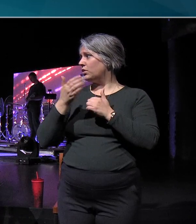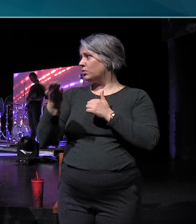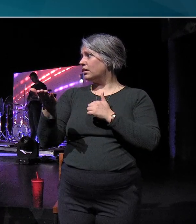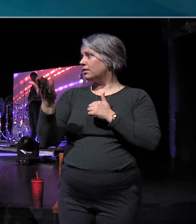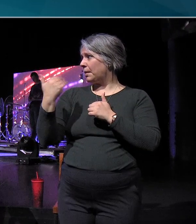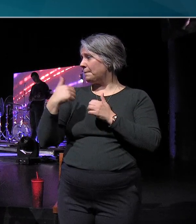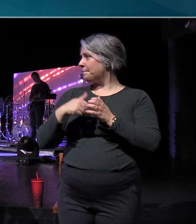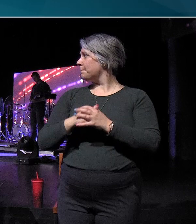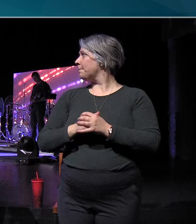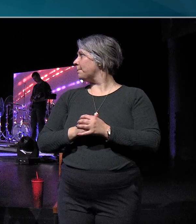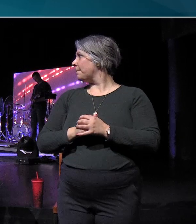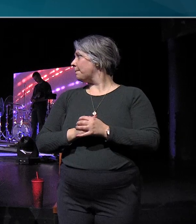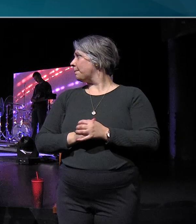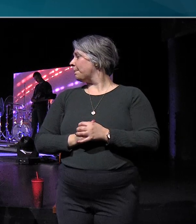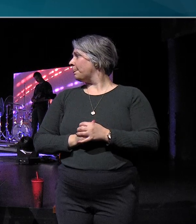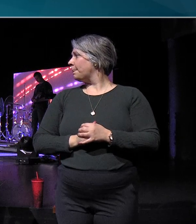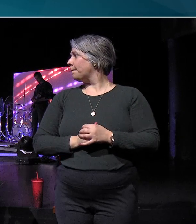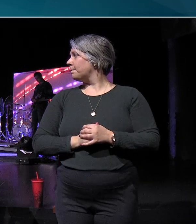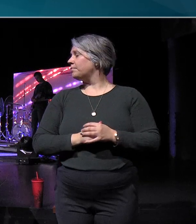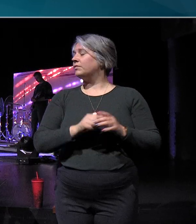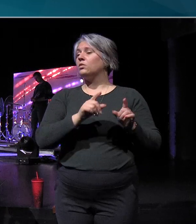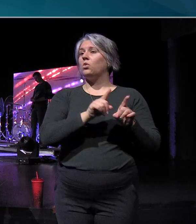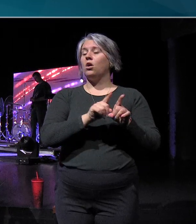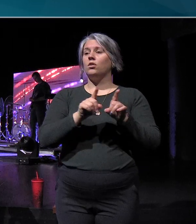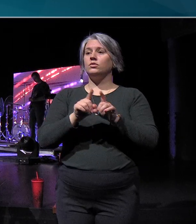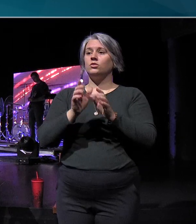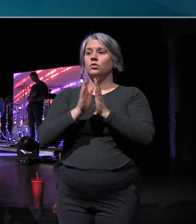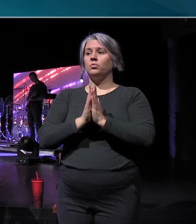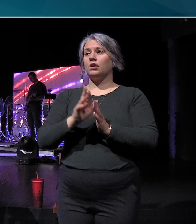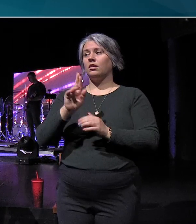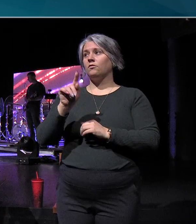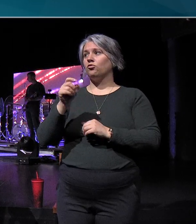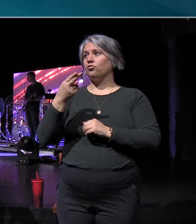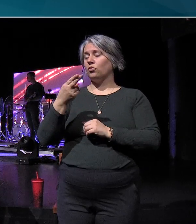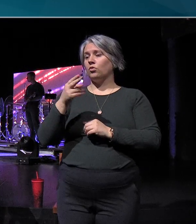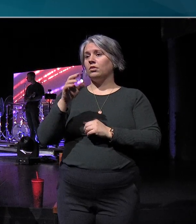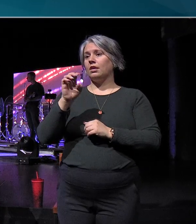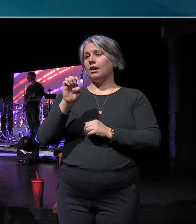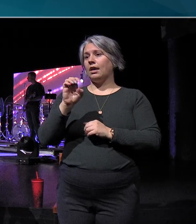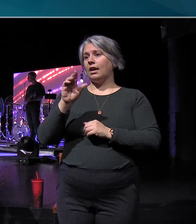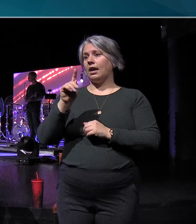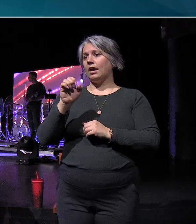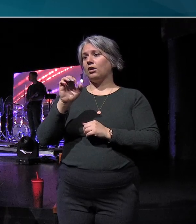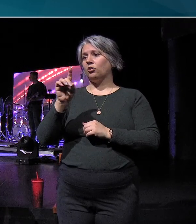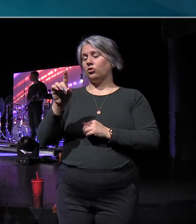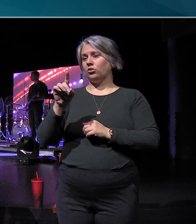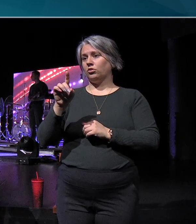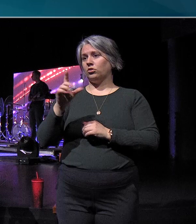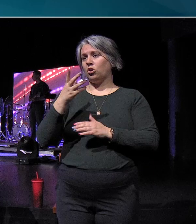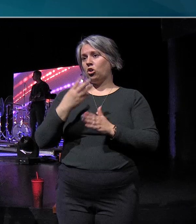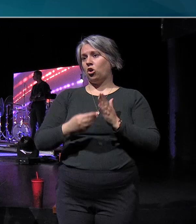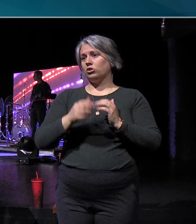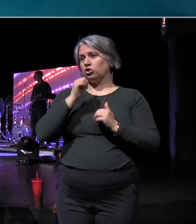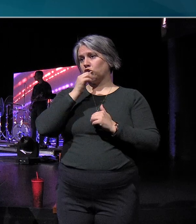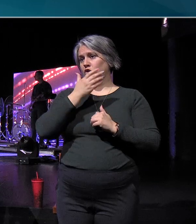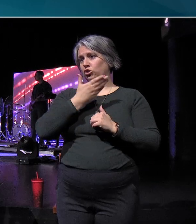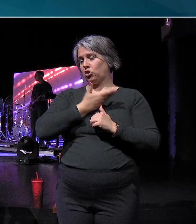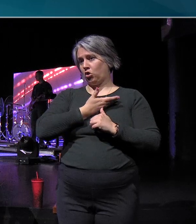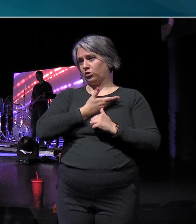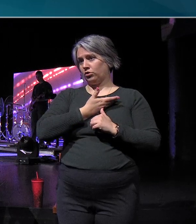come. We're also going to be praying for Ruth Eckert. Ruth lost her daughter. Ruth